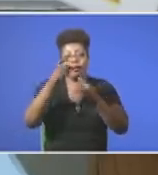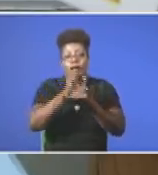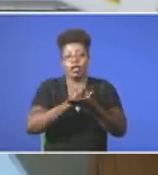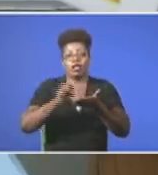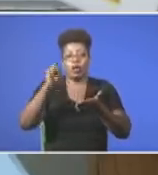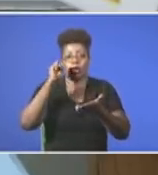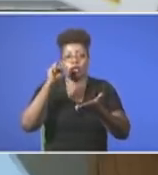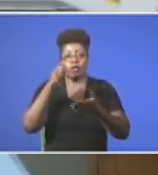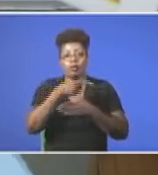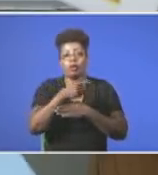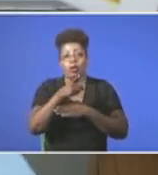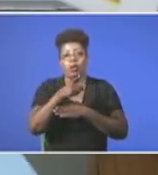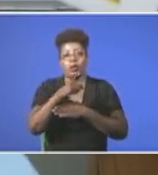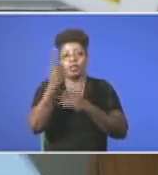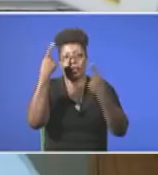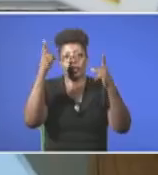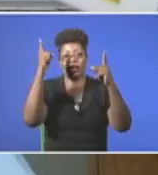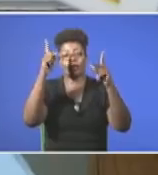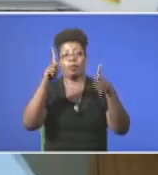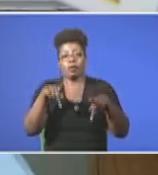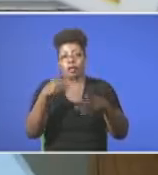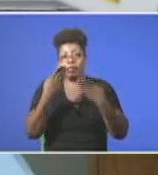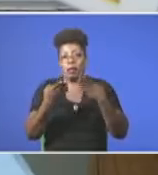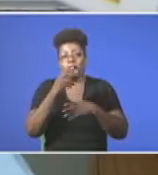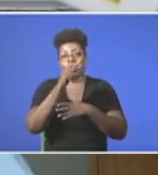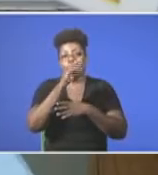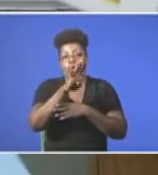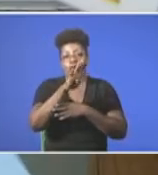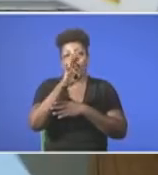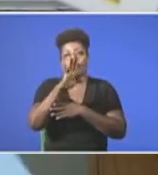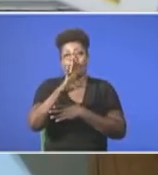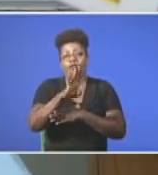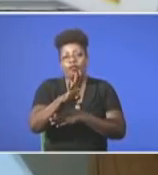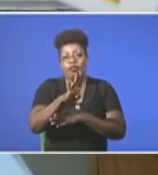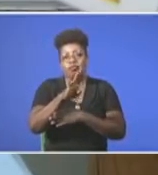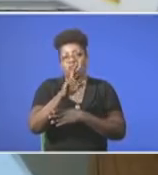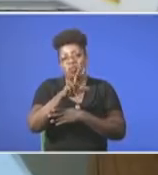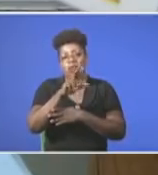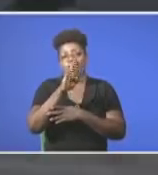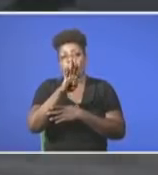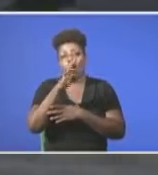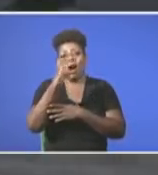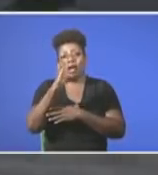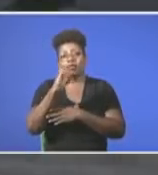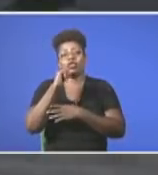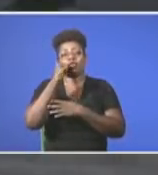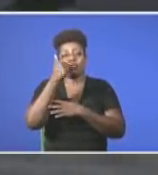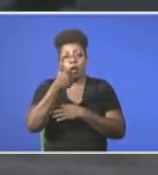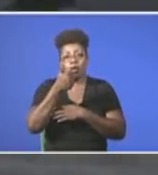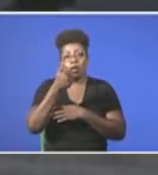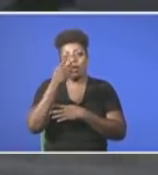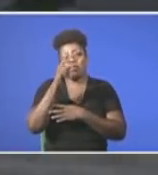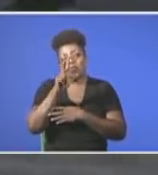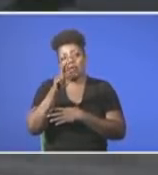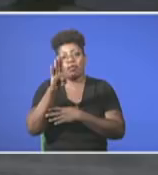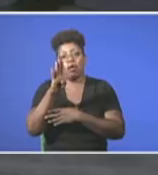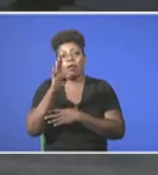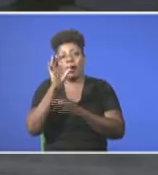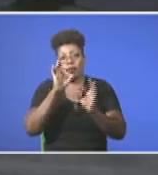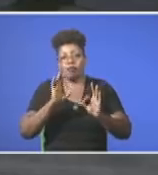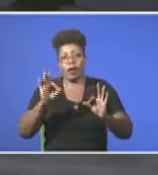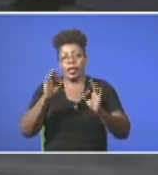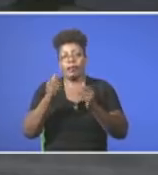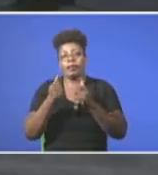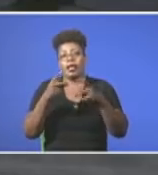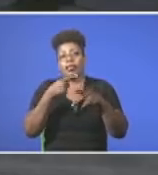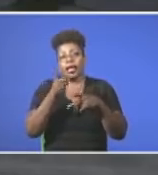successful candidates. Probably 300 or 400 by tomorrow, 300 or 400 by Friday. BTVI has approximately 2,800 students